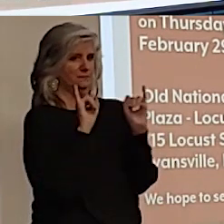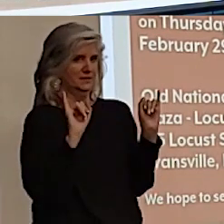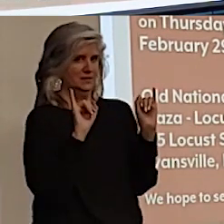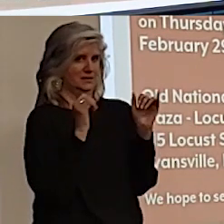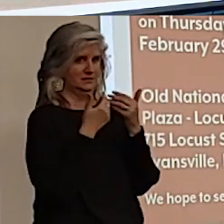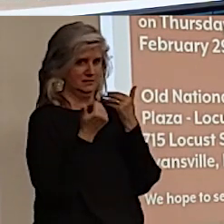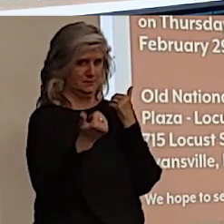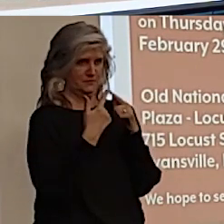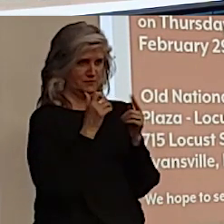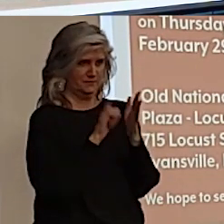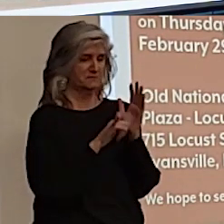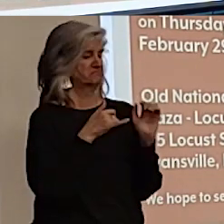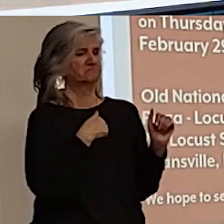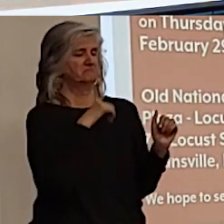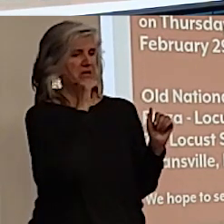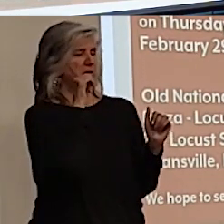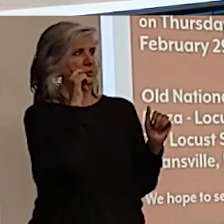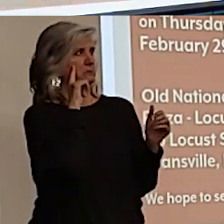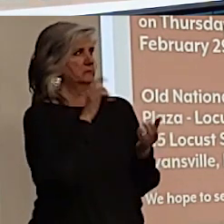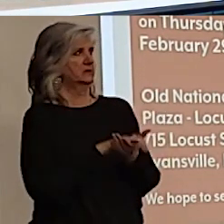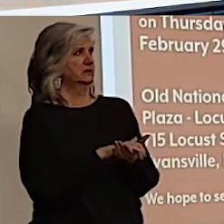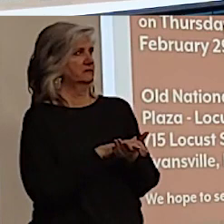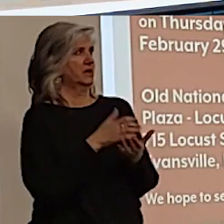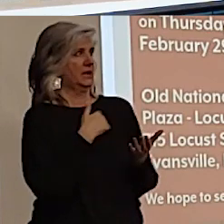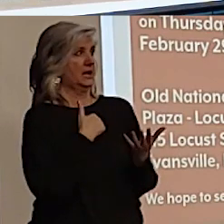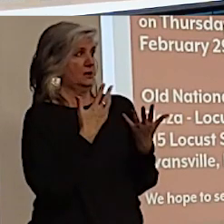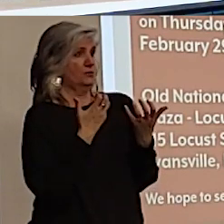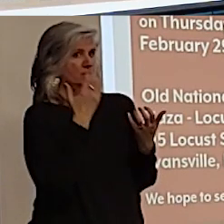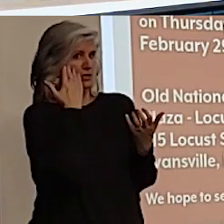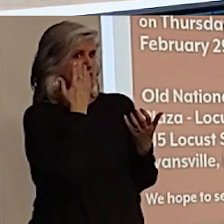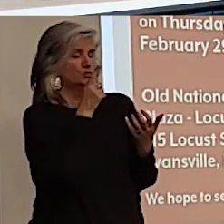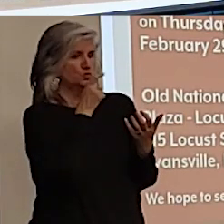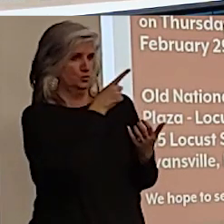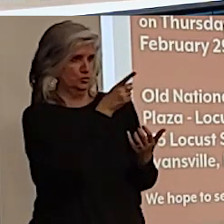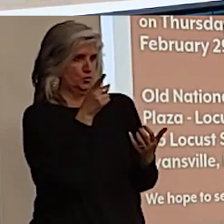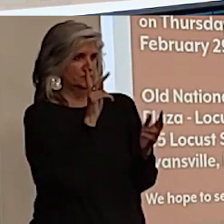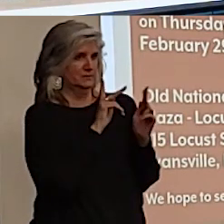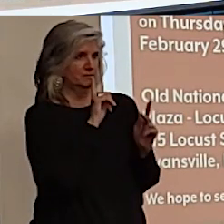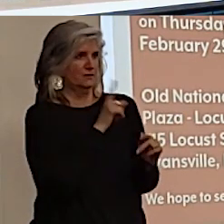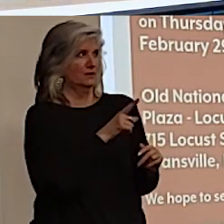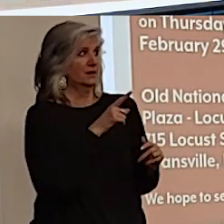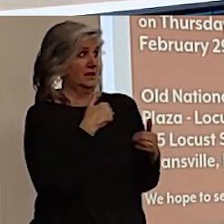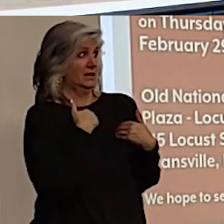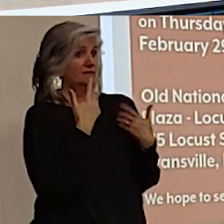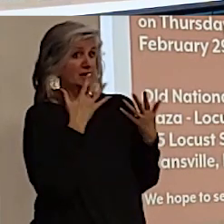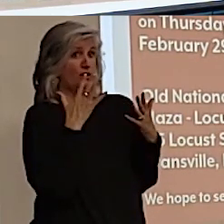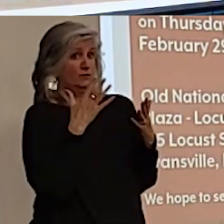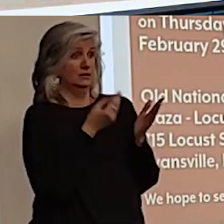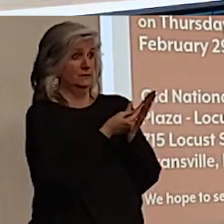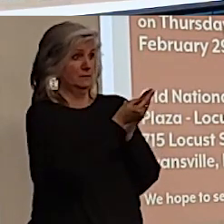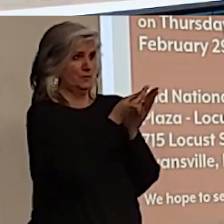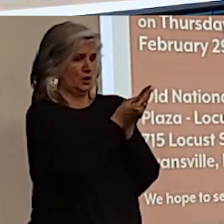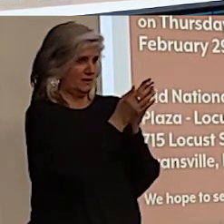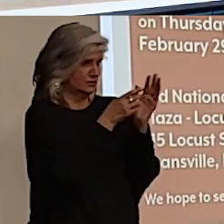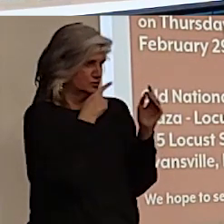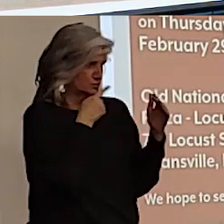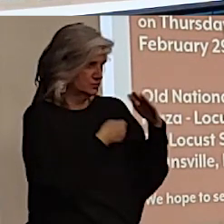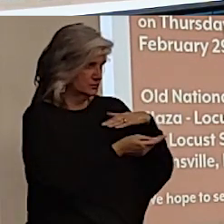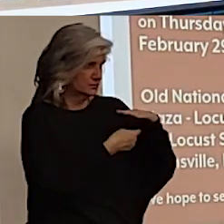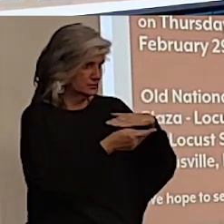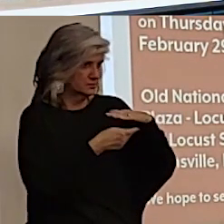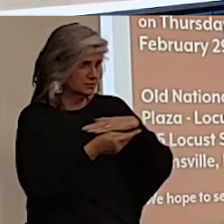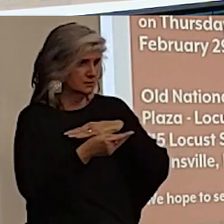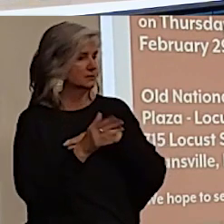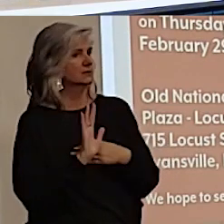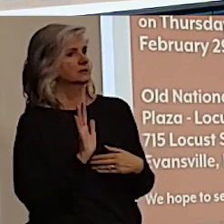that. I don't believe you. I want to know who those people are and have they already been bought off, and actually, are they going to listen to